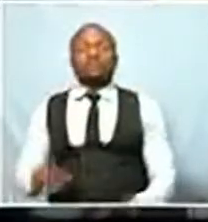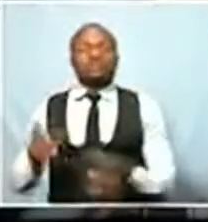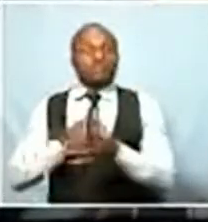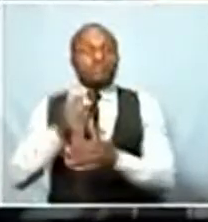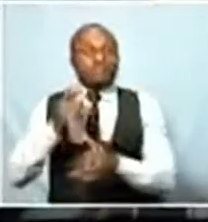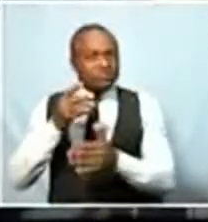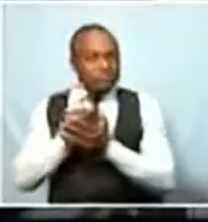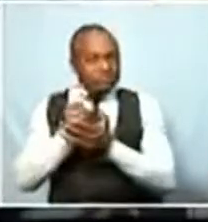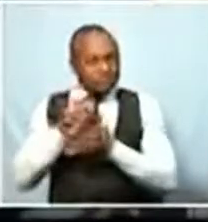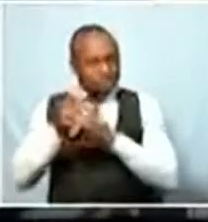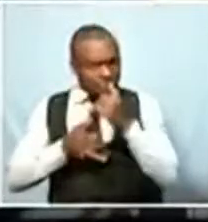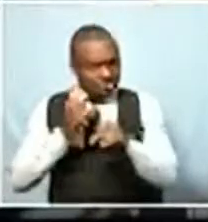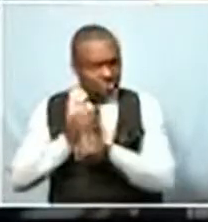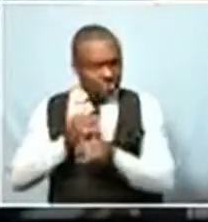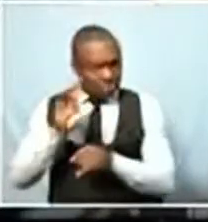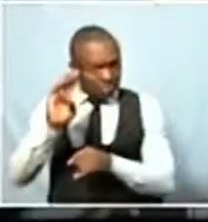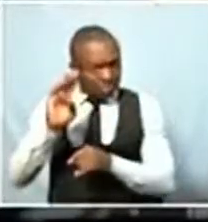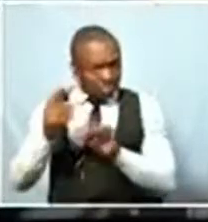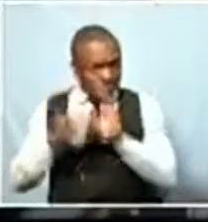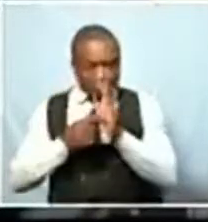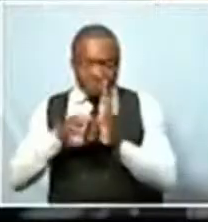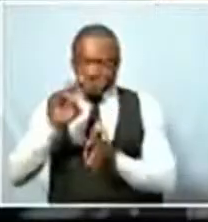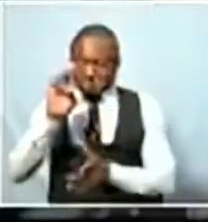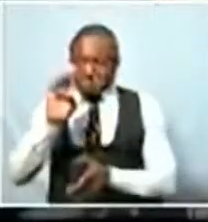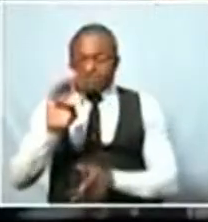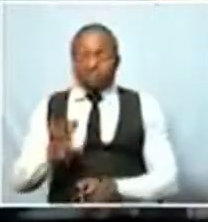year is about 7.7.